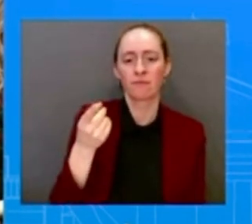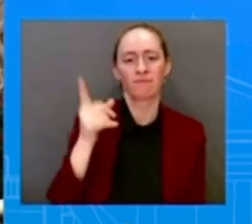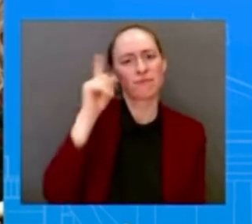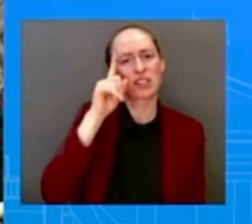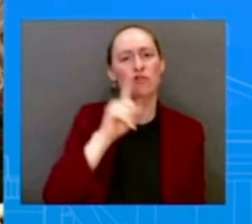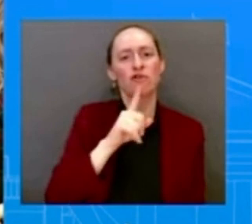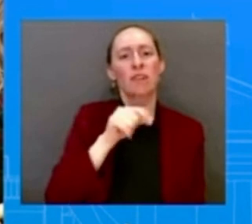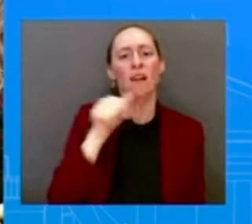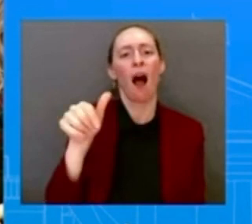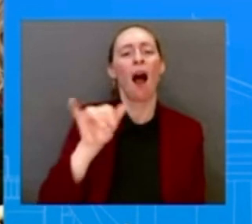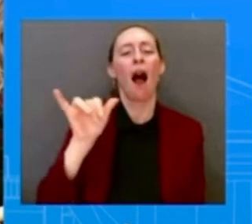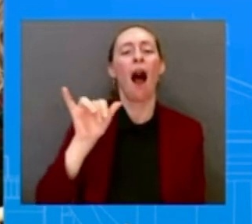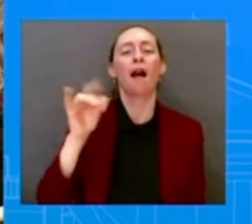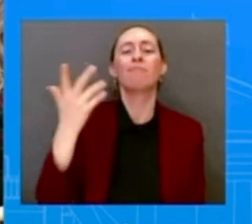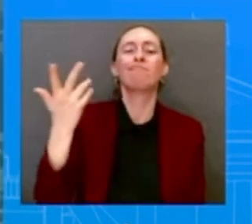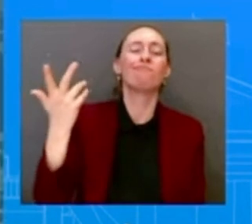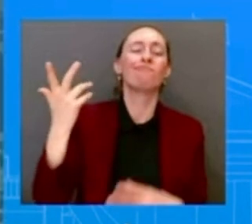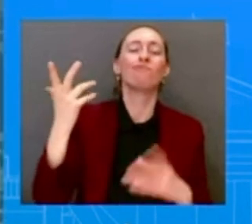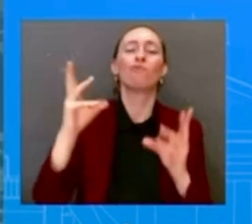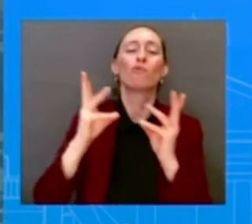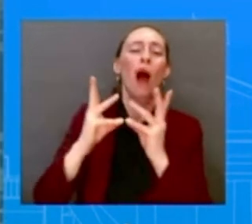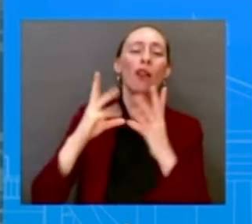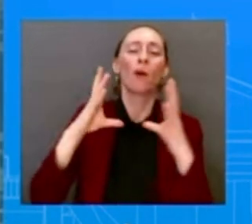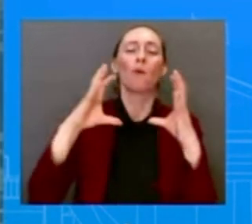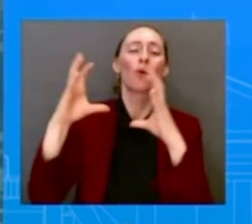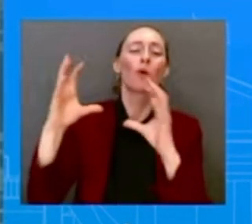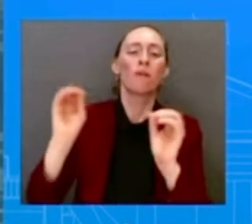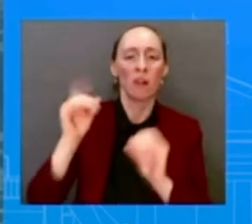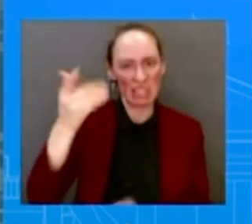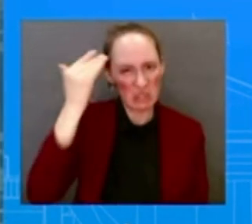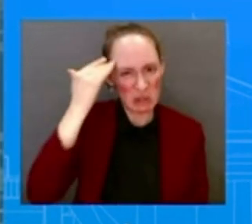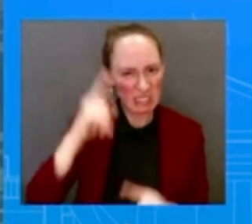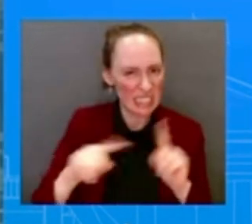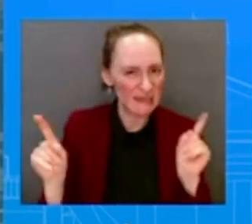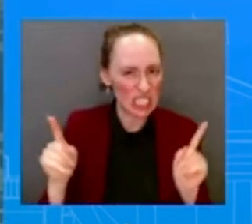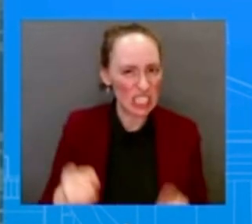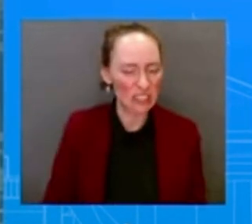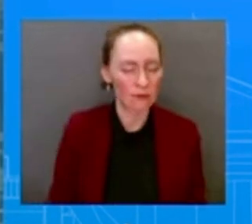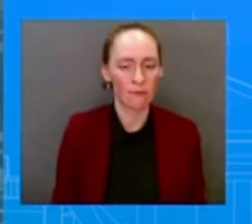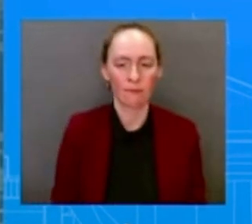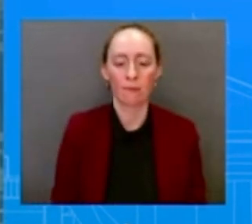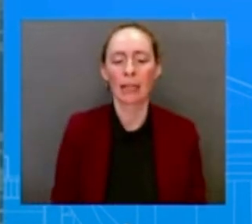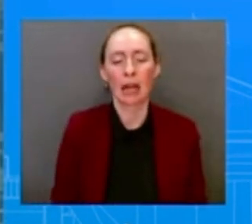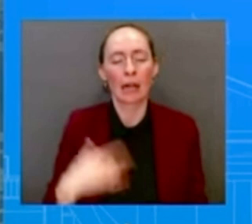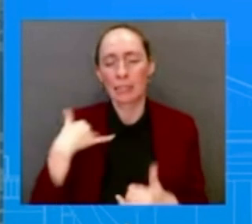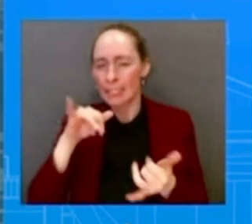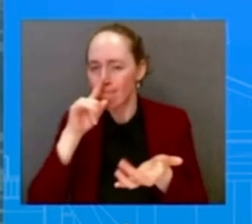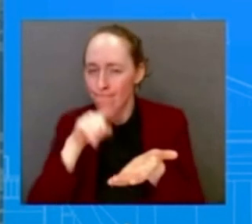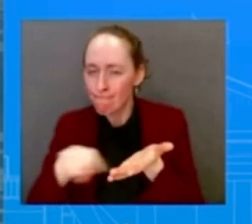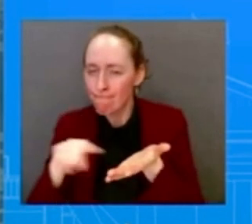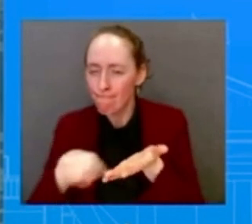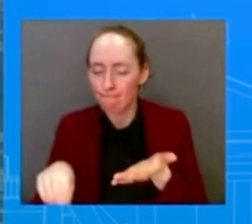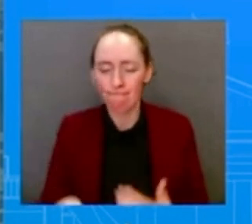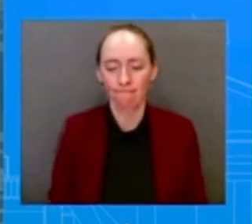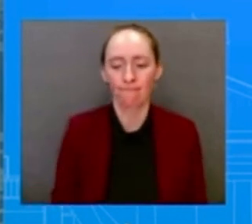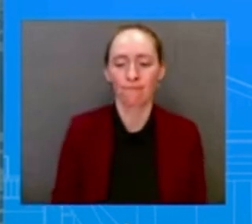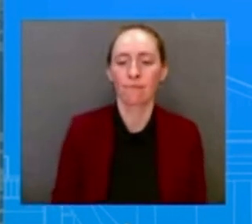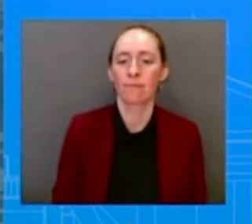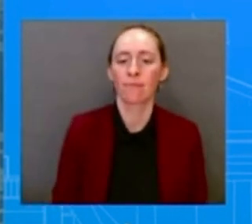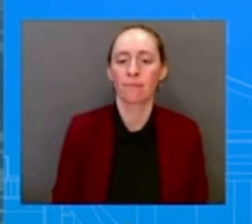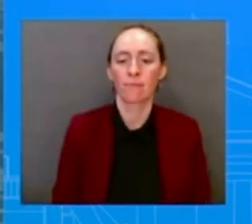is it truly? I think we're going to try to learn more. I can tell you it was an object. It was at 40,000 feet, and the